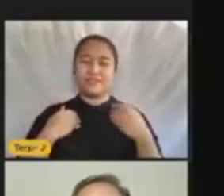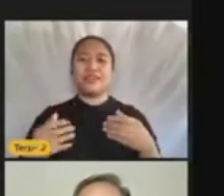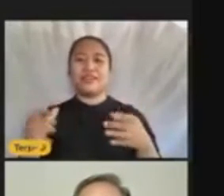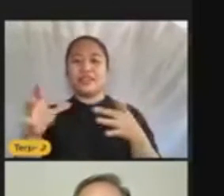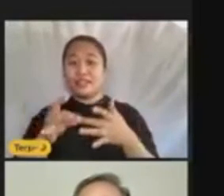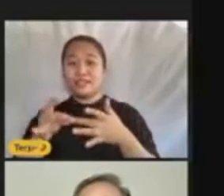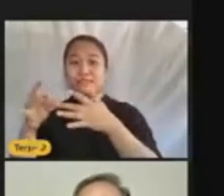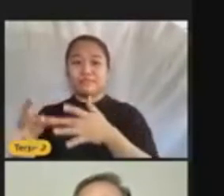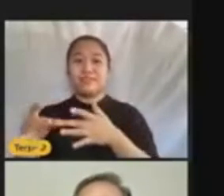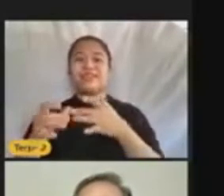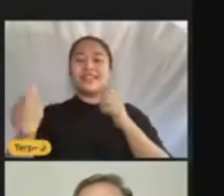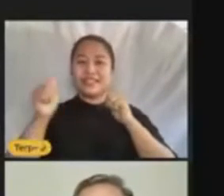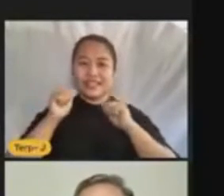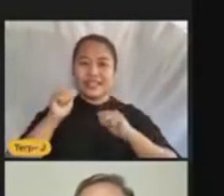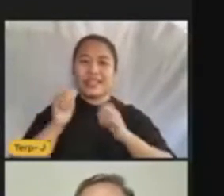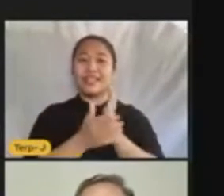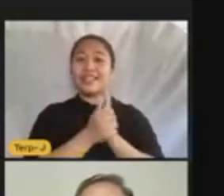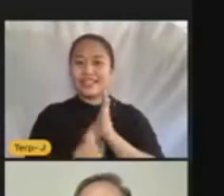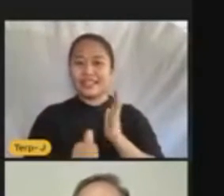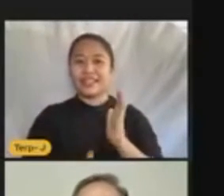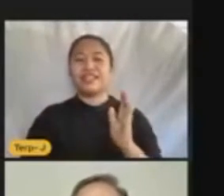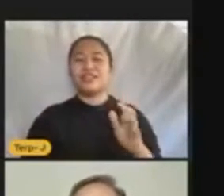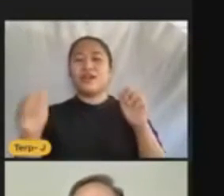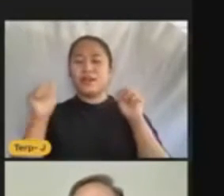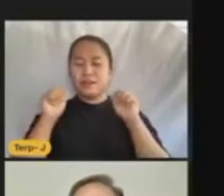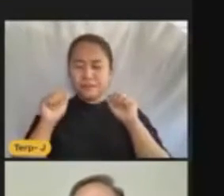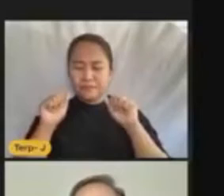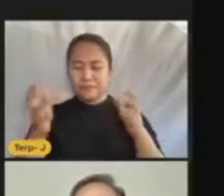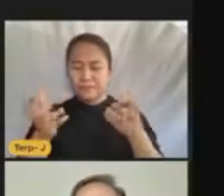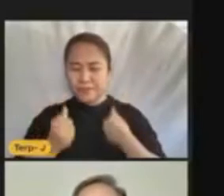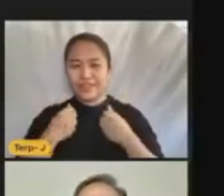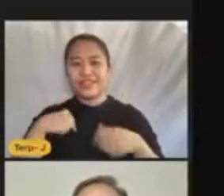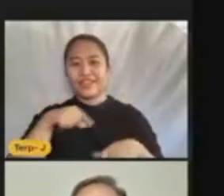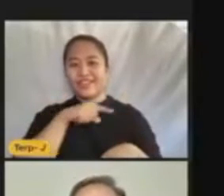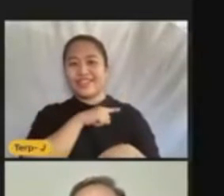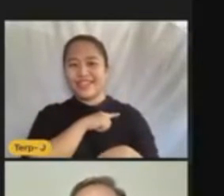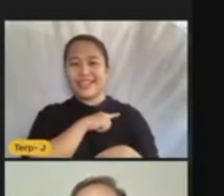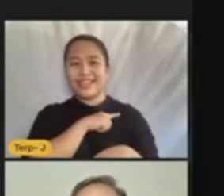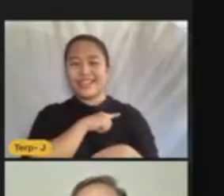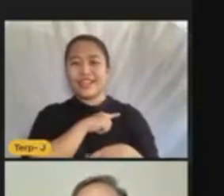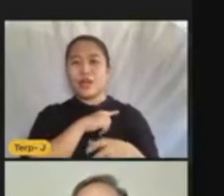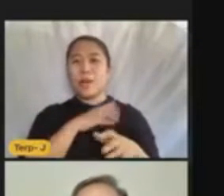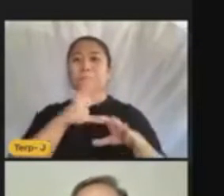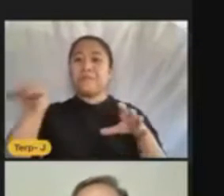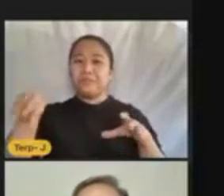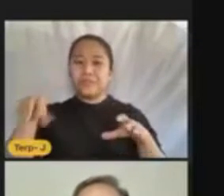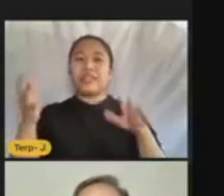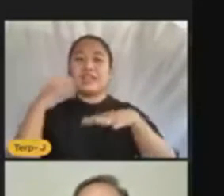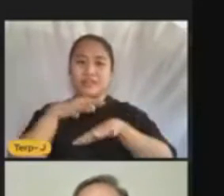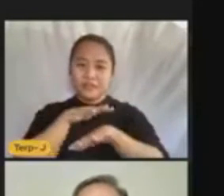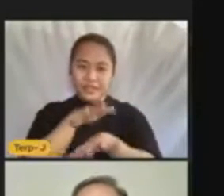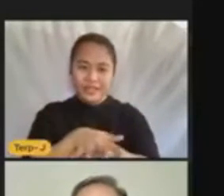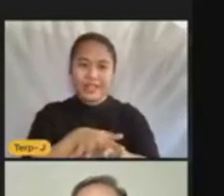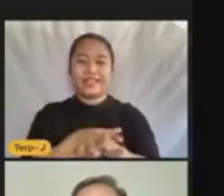them to be part of our world. And that is one world that is inclusive and respectful